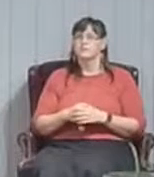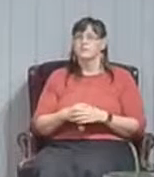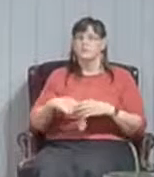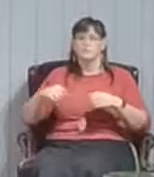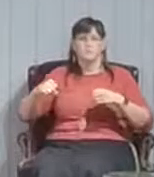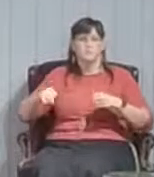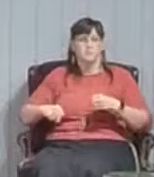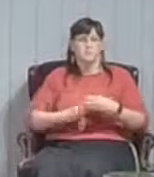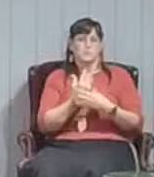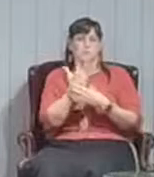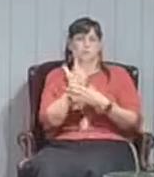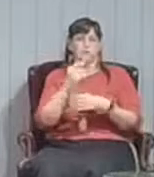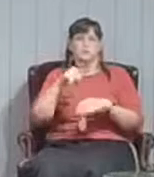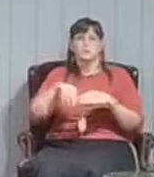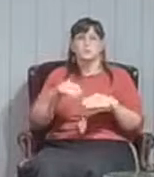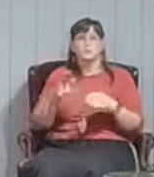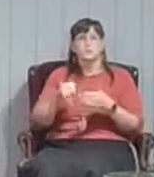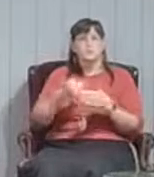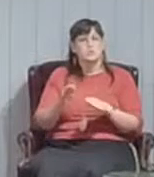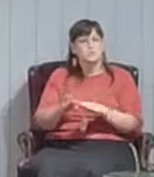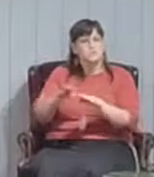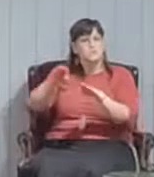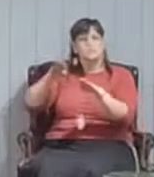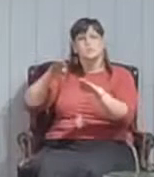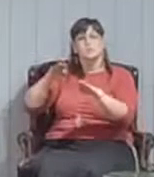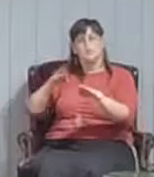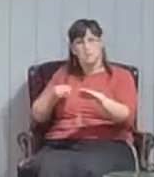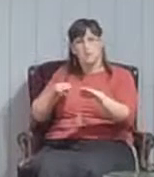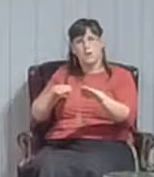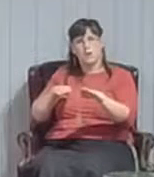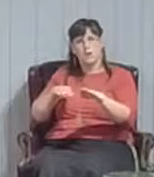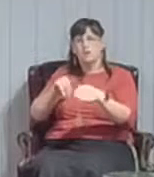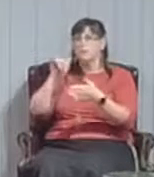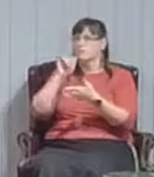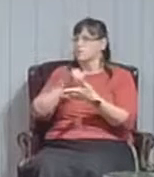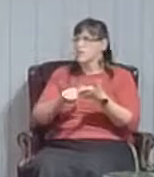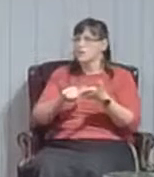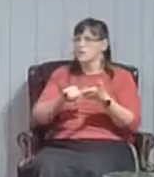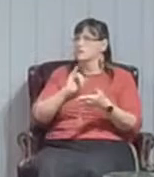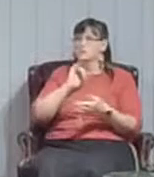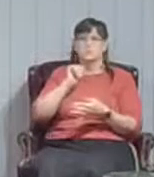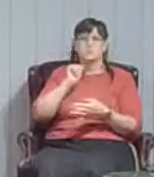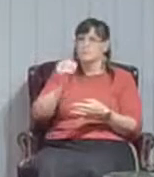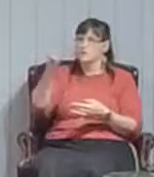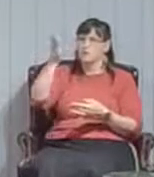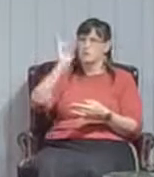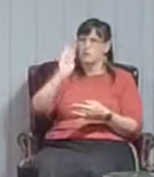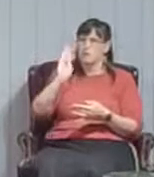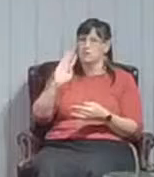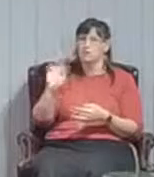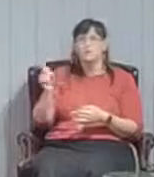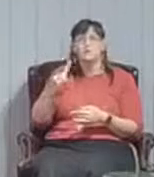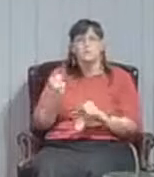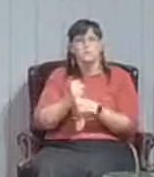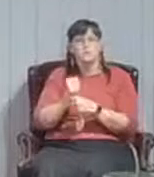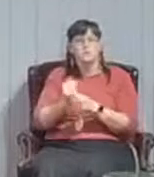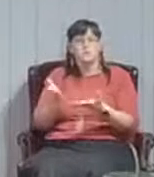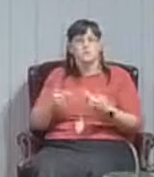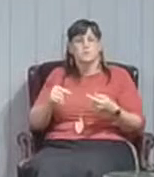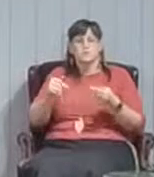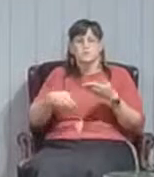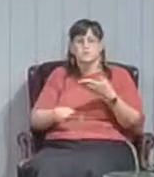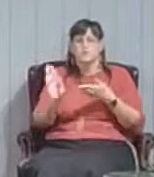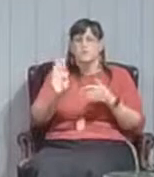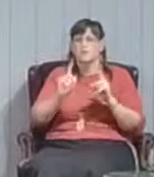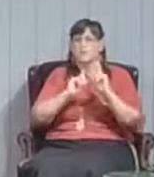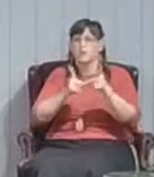props up in you, just take a step back for a little bit. That is not God. Something makes you want to leave and go to another place